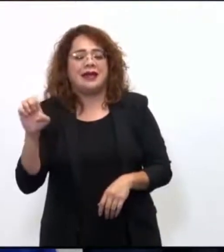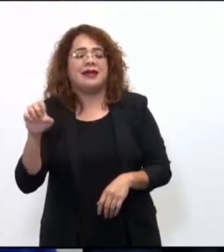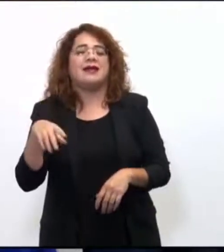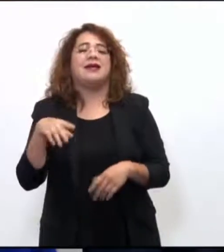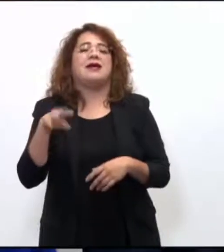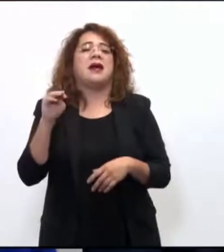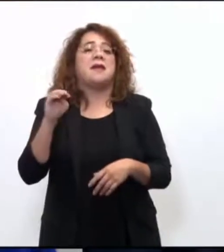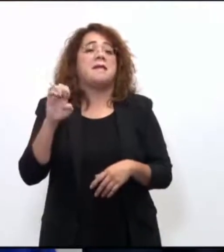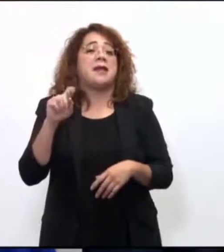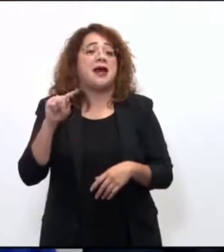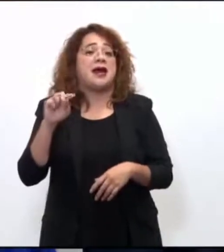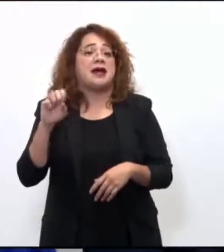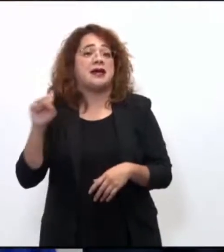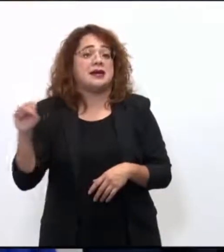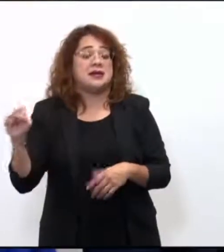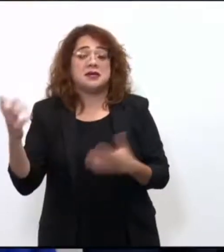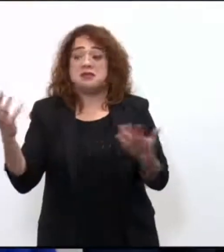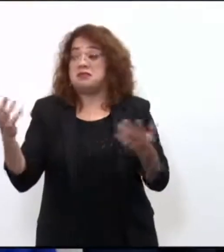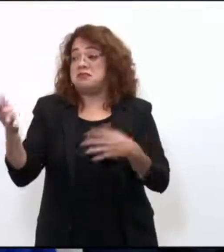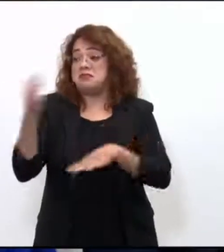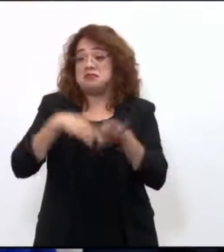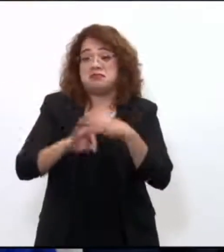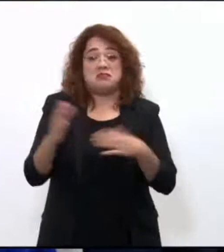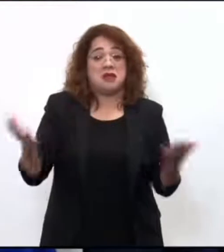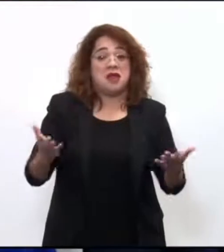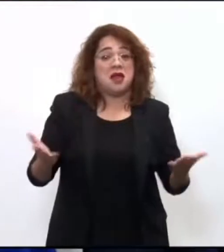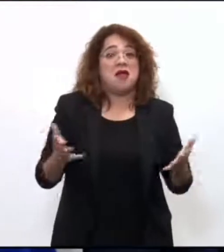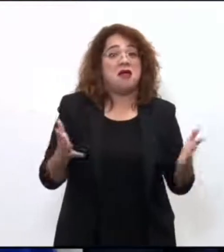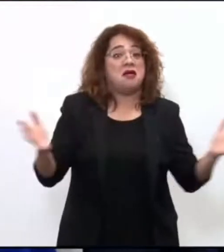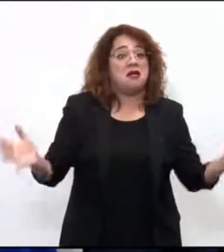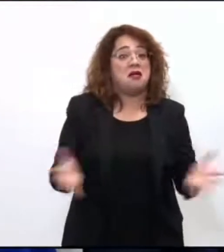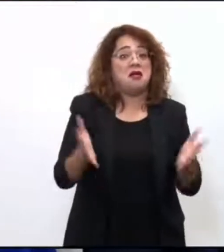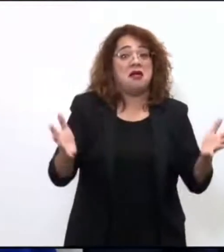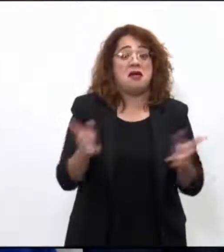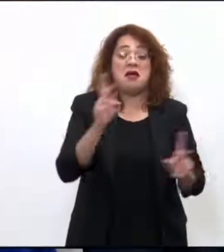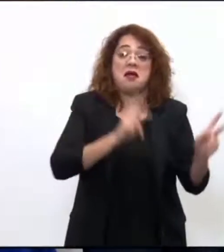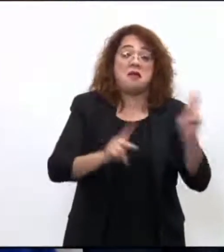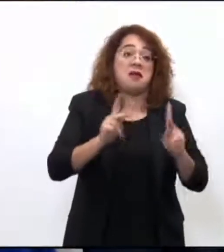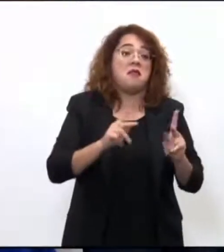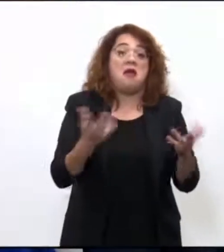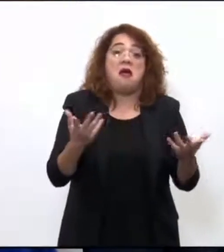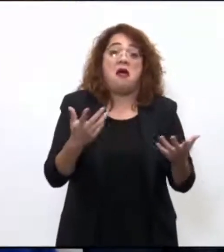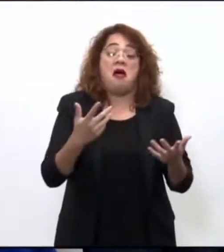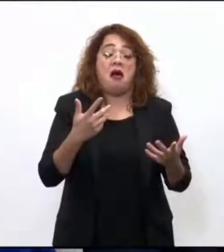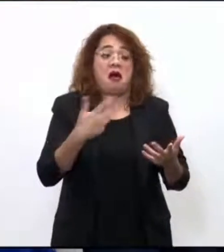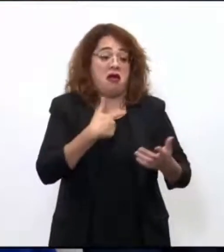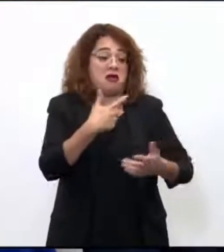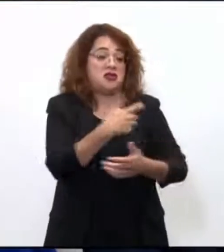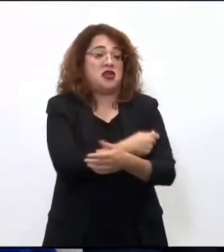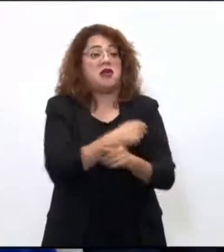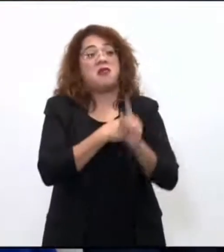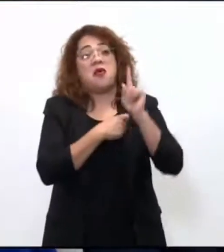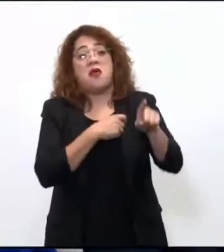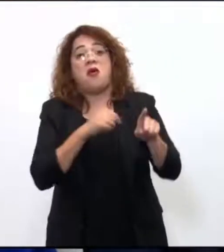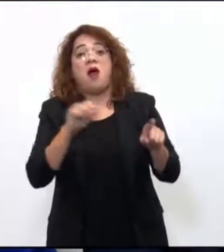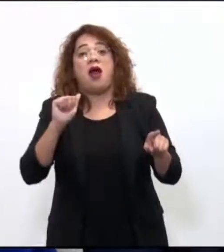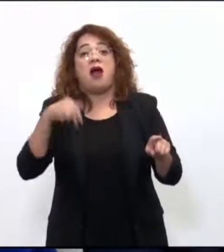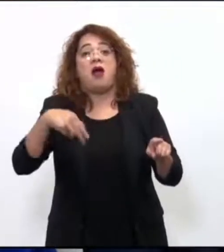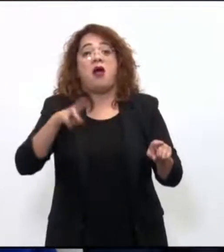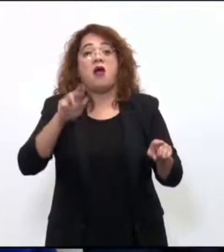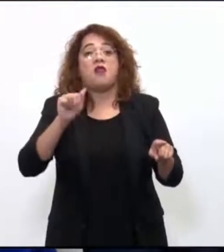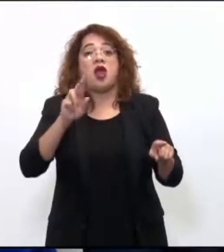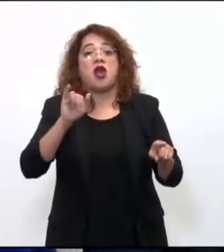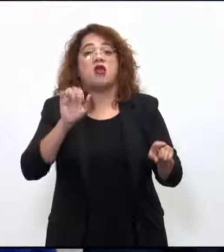that like at the aquarium or other city sites to kind of get people to want to get shots? Yes.